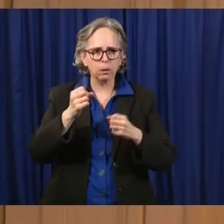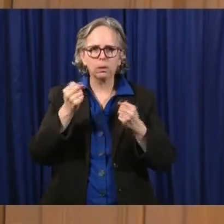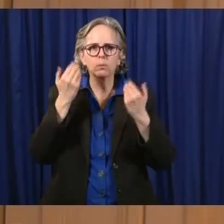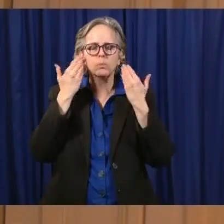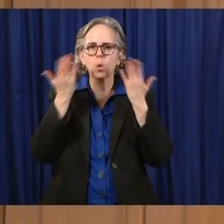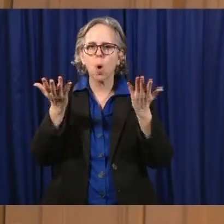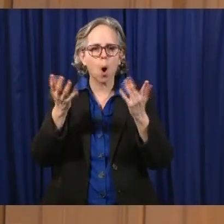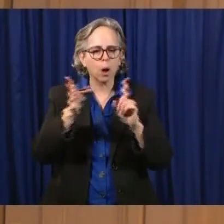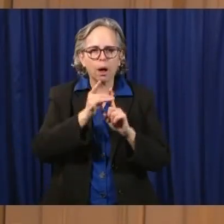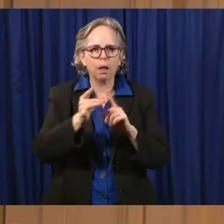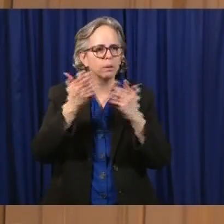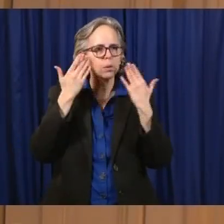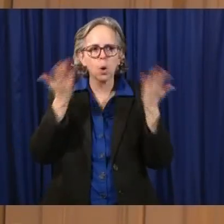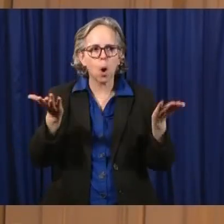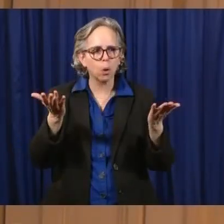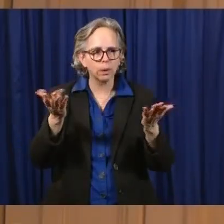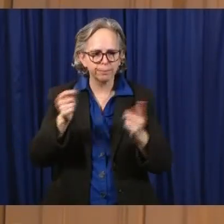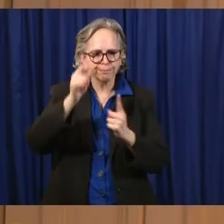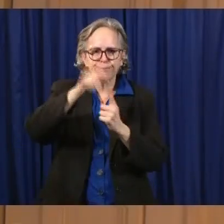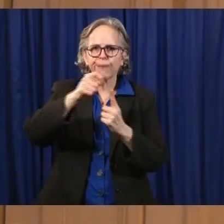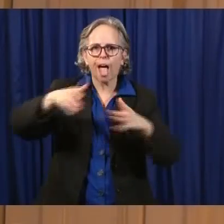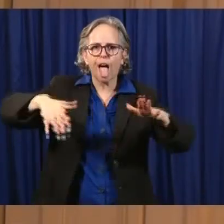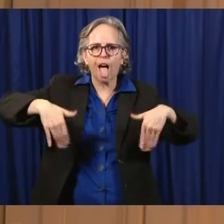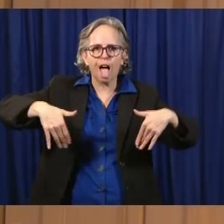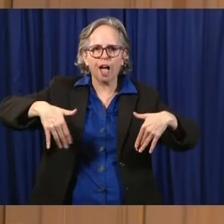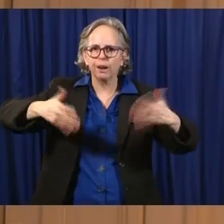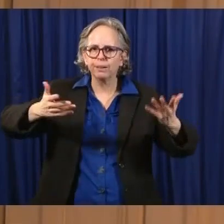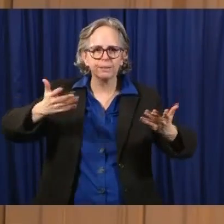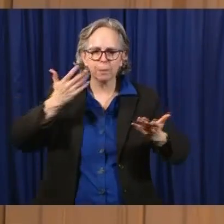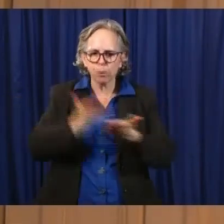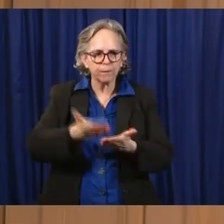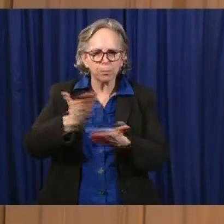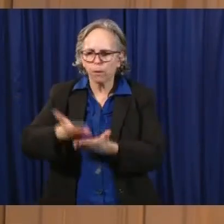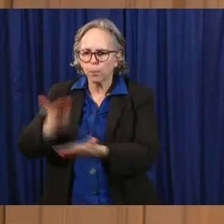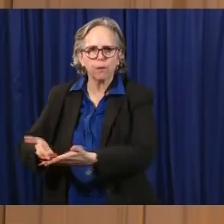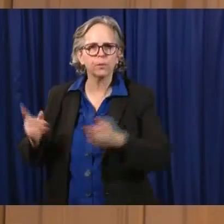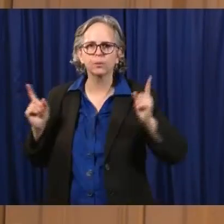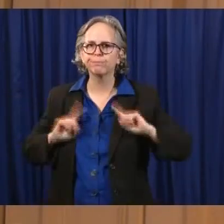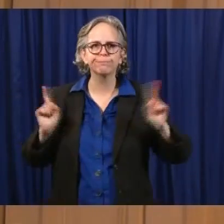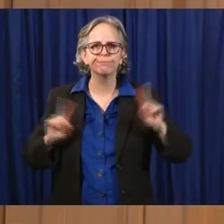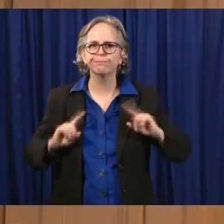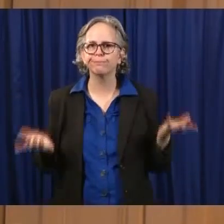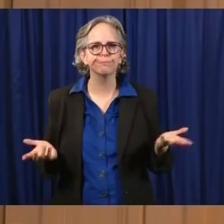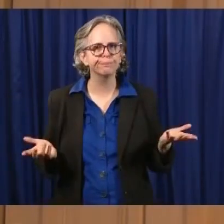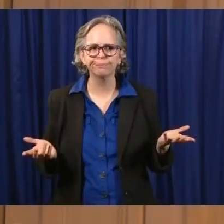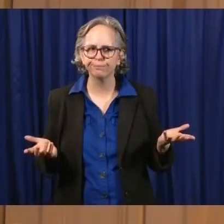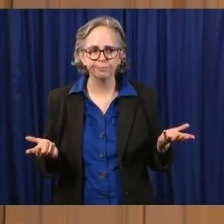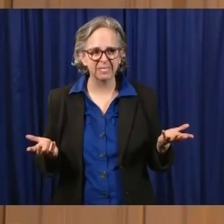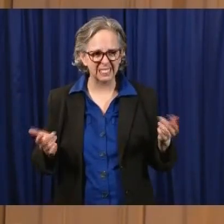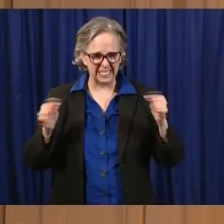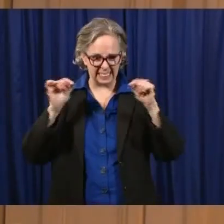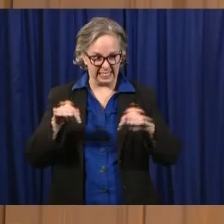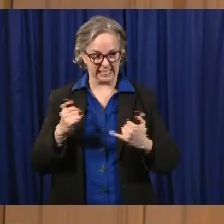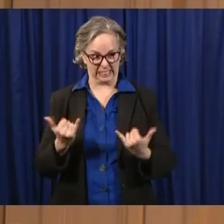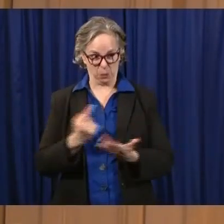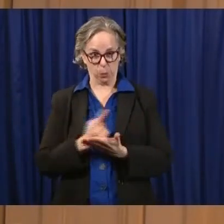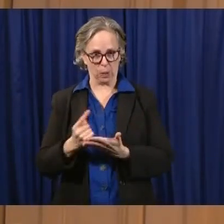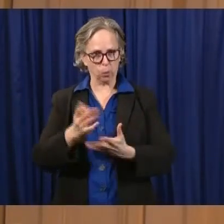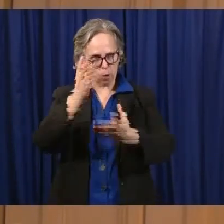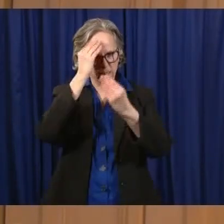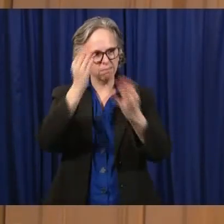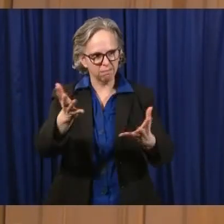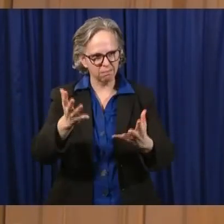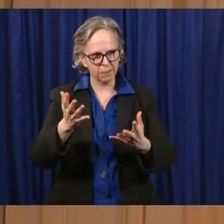don't have expansive enough testing. But one of the things we'll be sharing this week in more detail, our scientists are leading us through